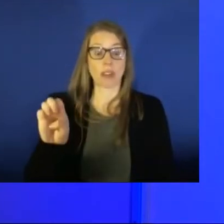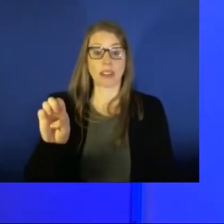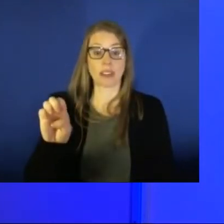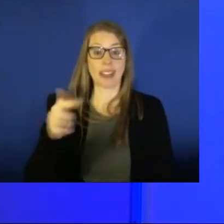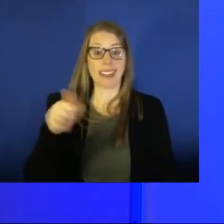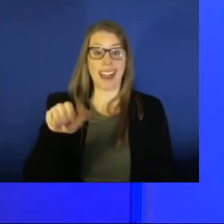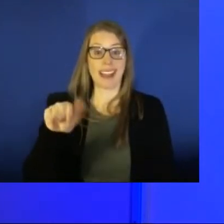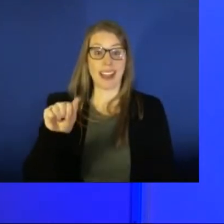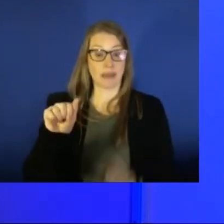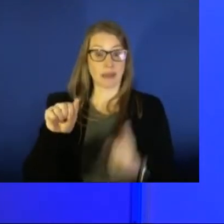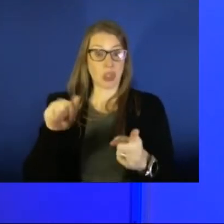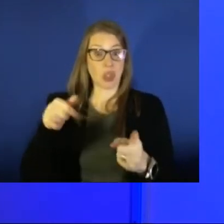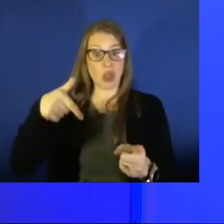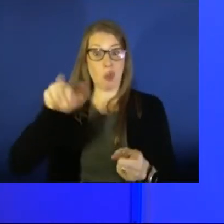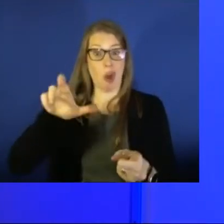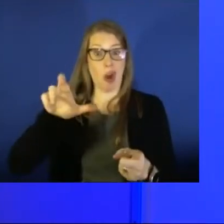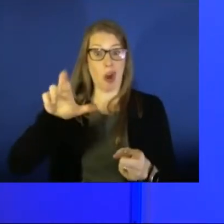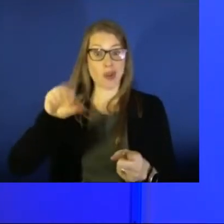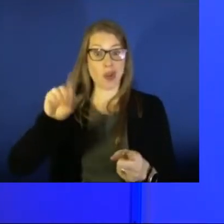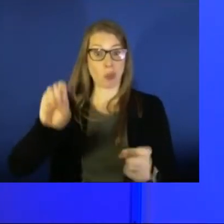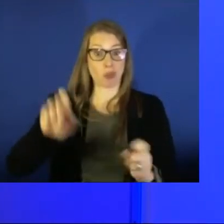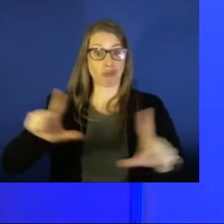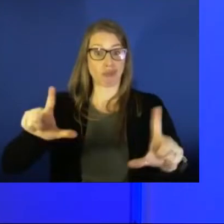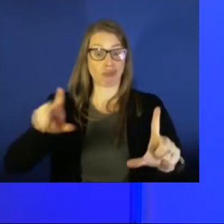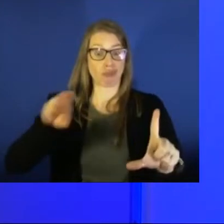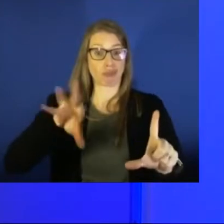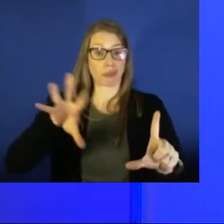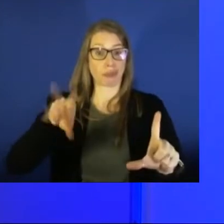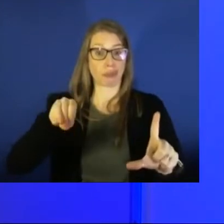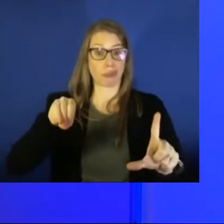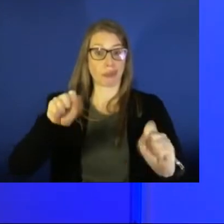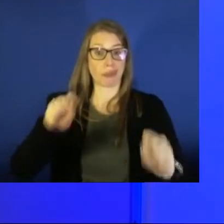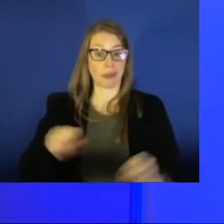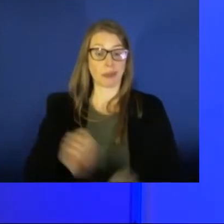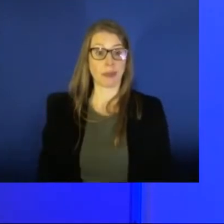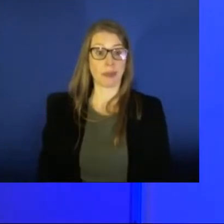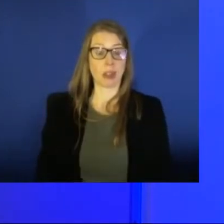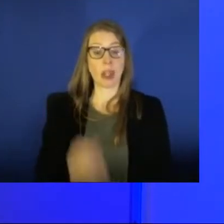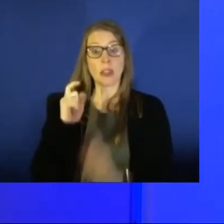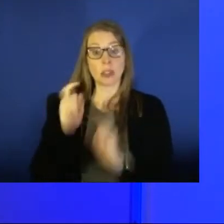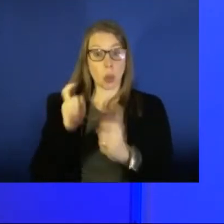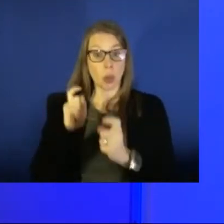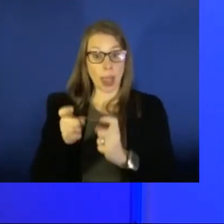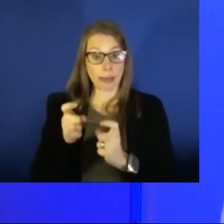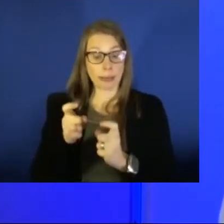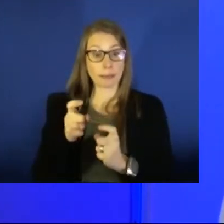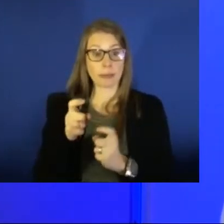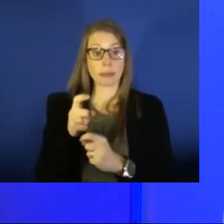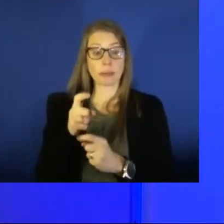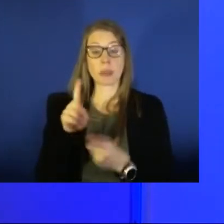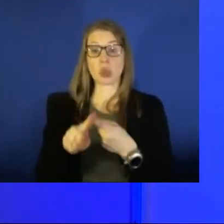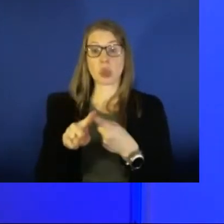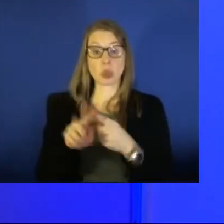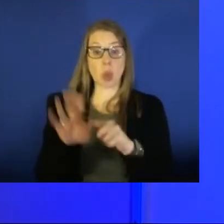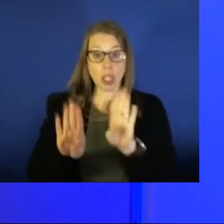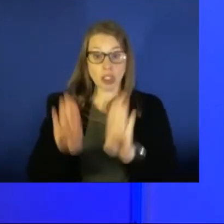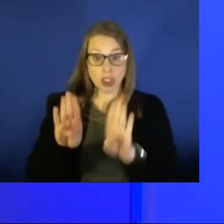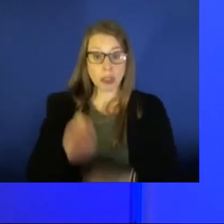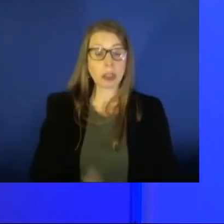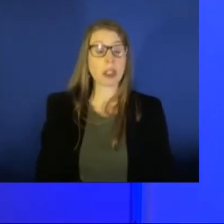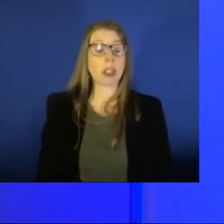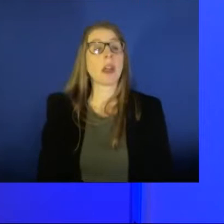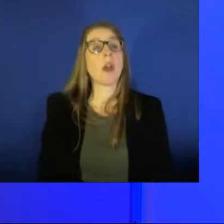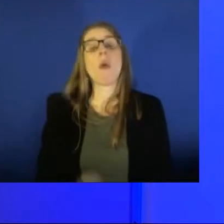Yep, got a QR code right there on your screen. And it'll tell you if you want to donate something to the auction, if you want to be